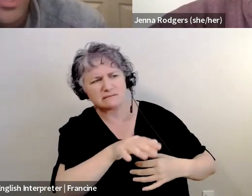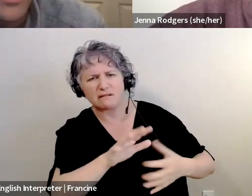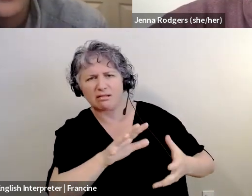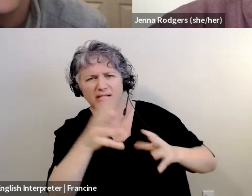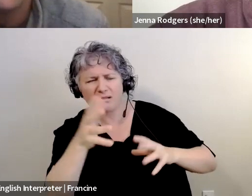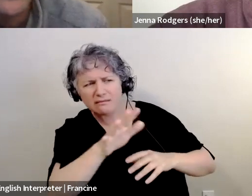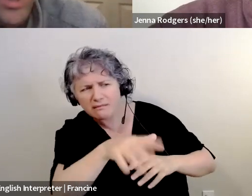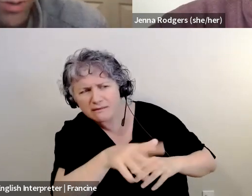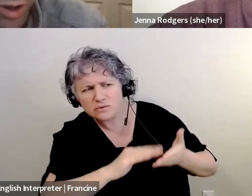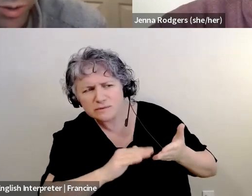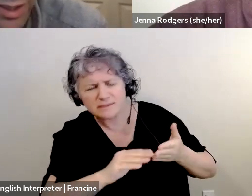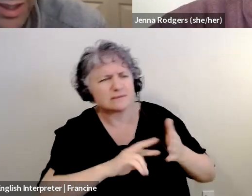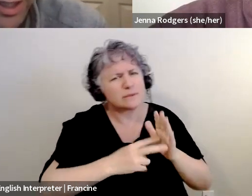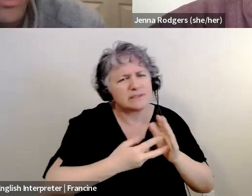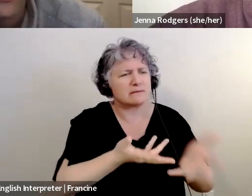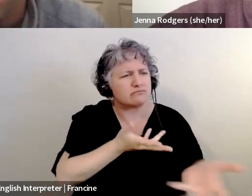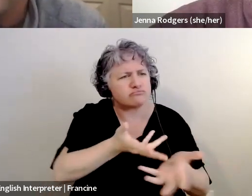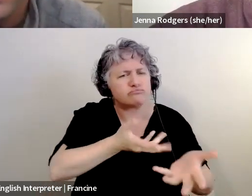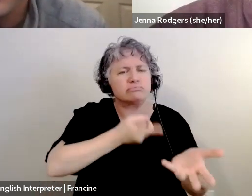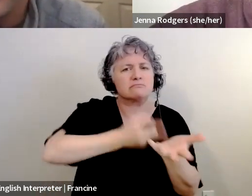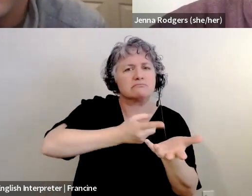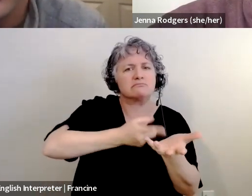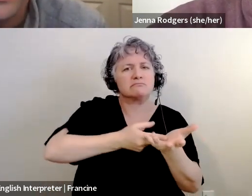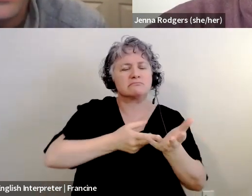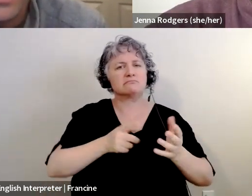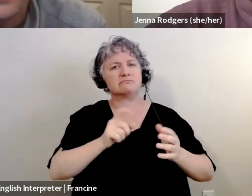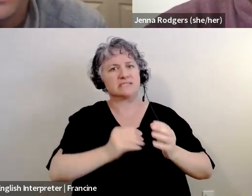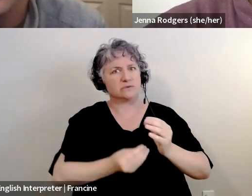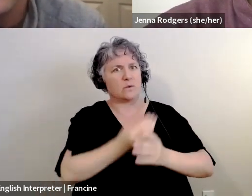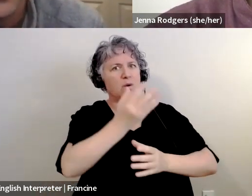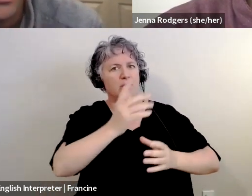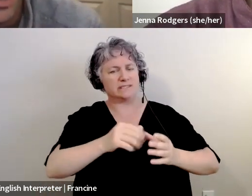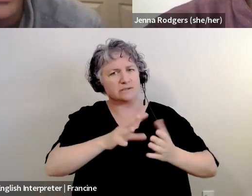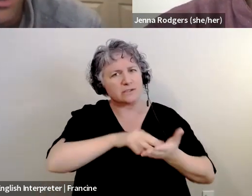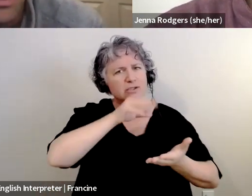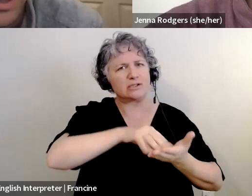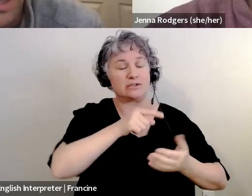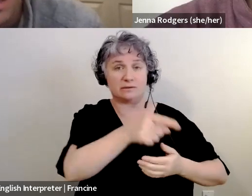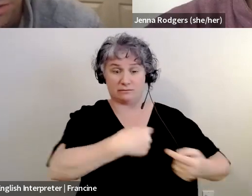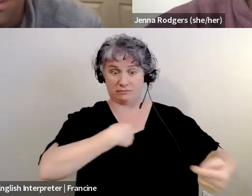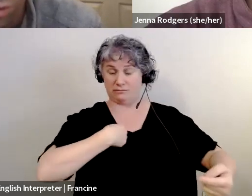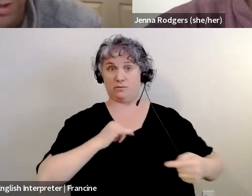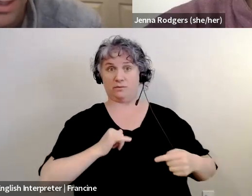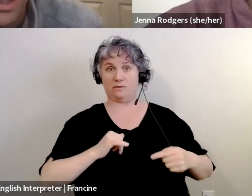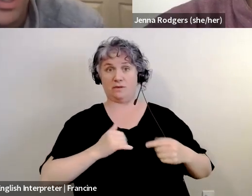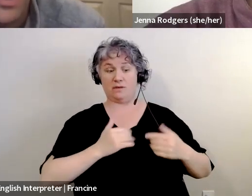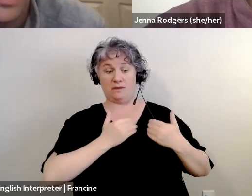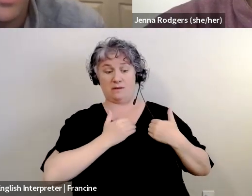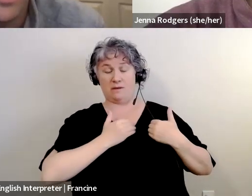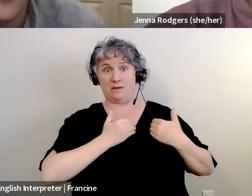folks highlighting where we need to grow and also offering that to other people and seeing that connection between accountability and